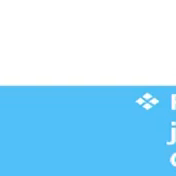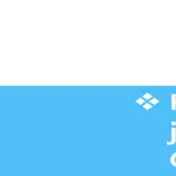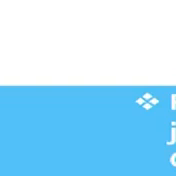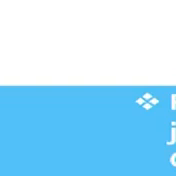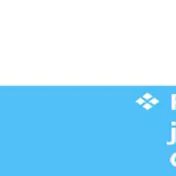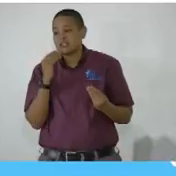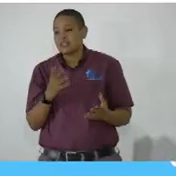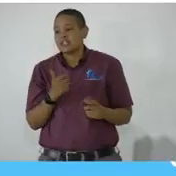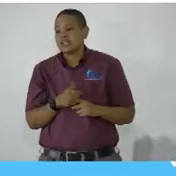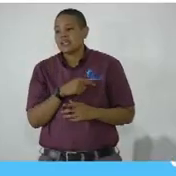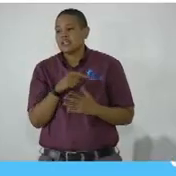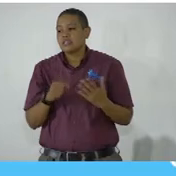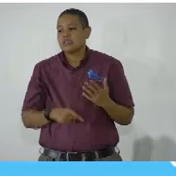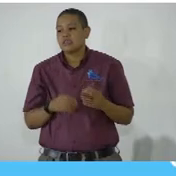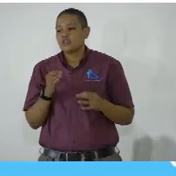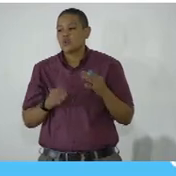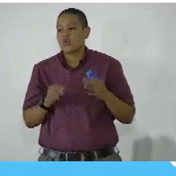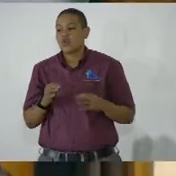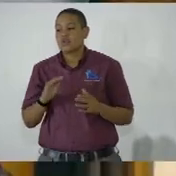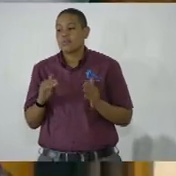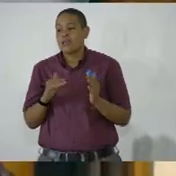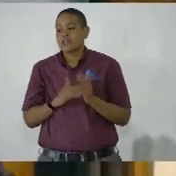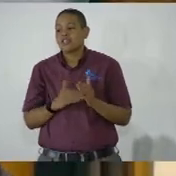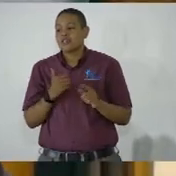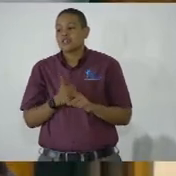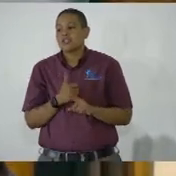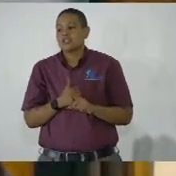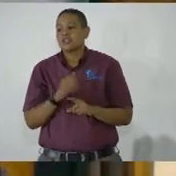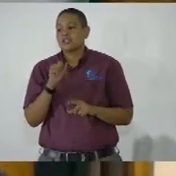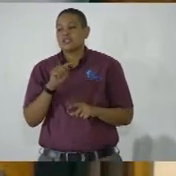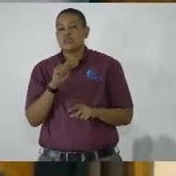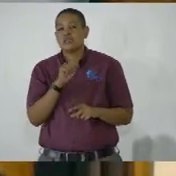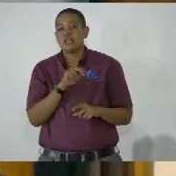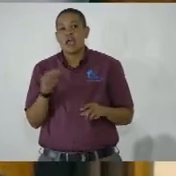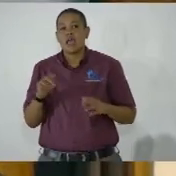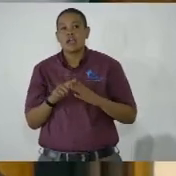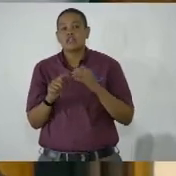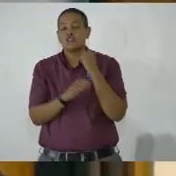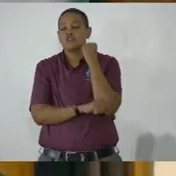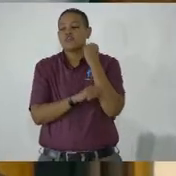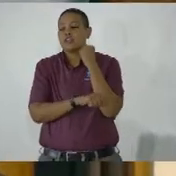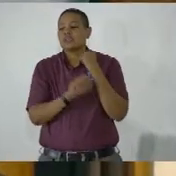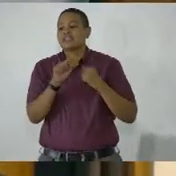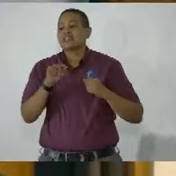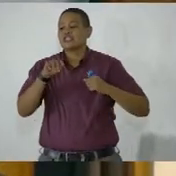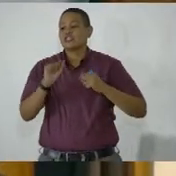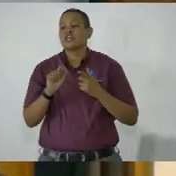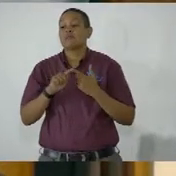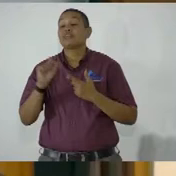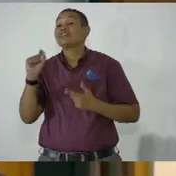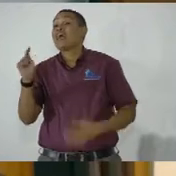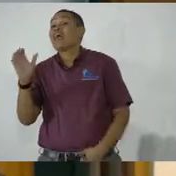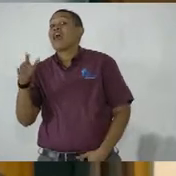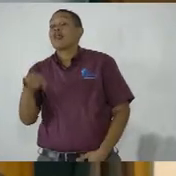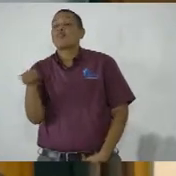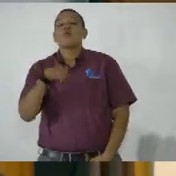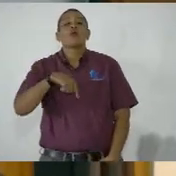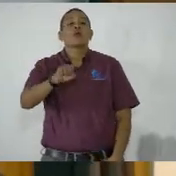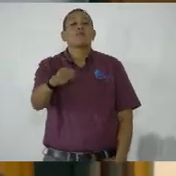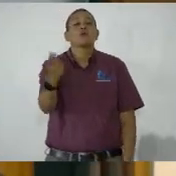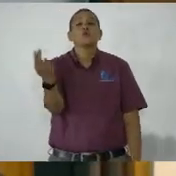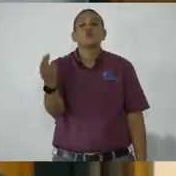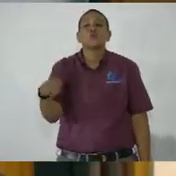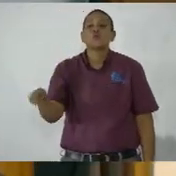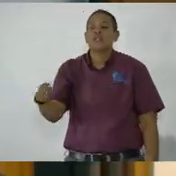courts, Manchester, St. Anne, Trelawney, St. James and St. Catherine, that we must do